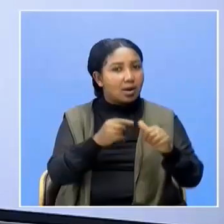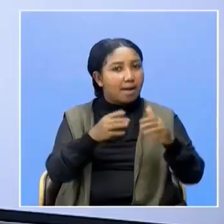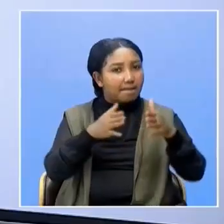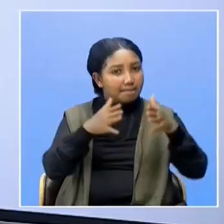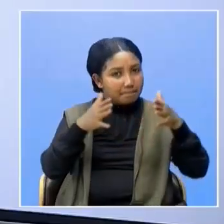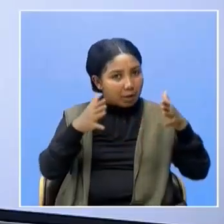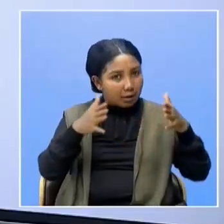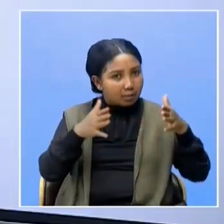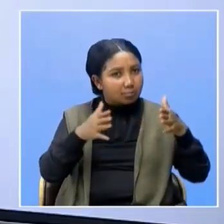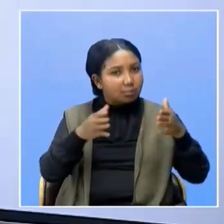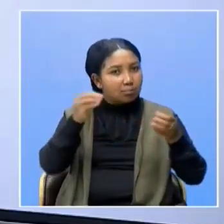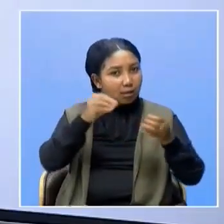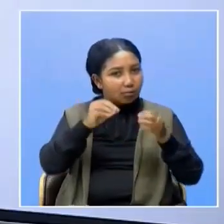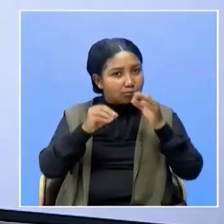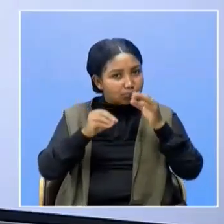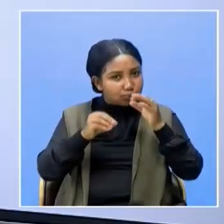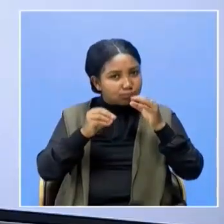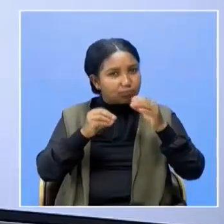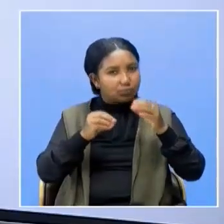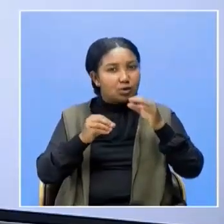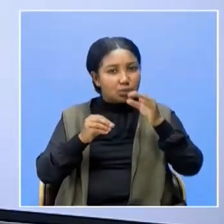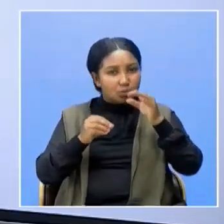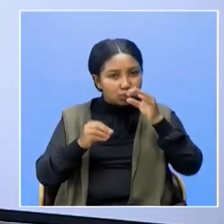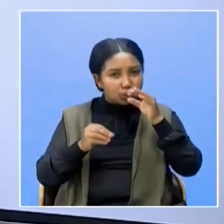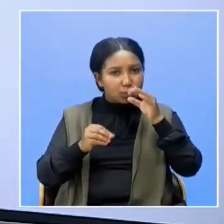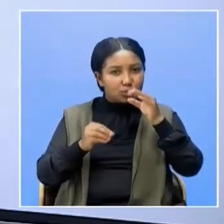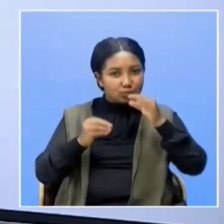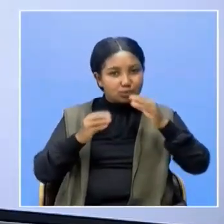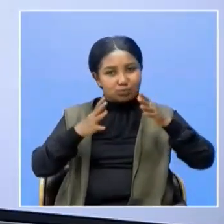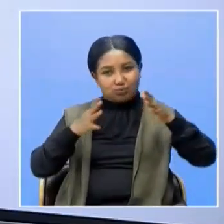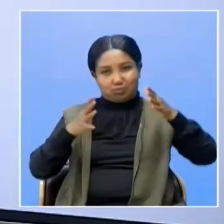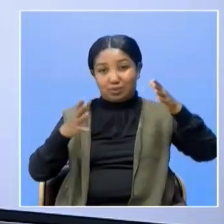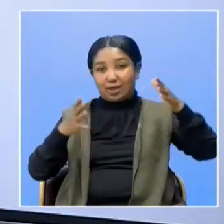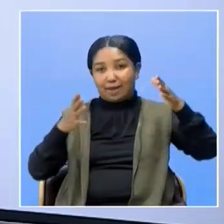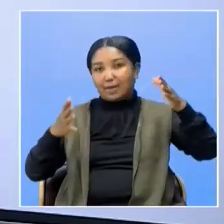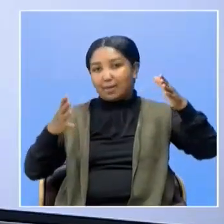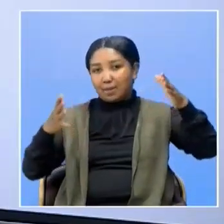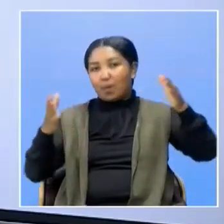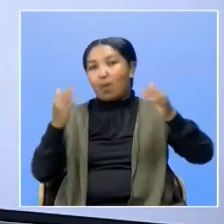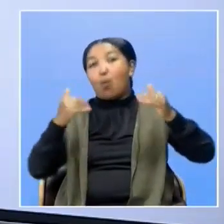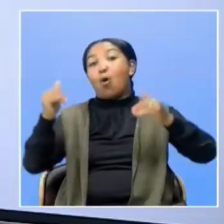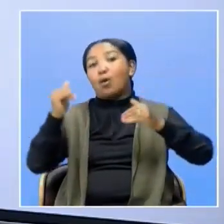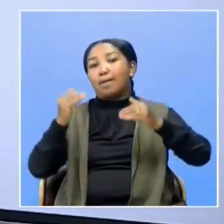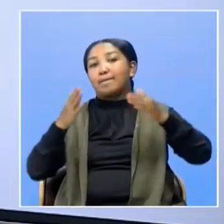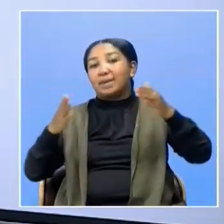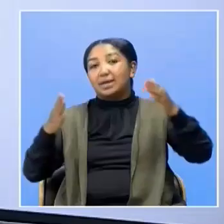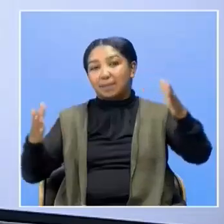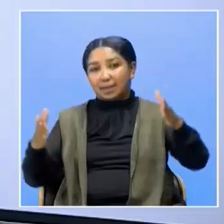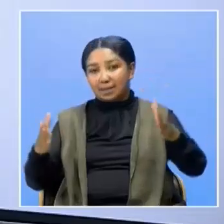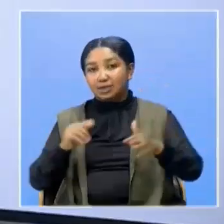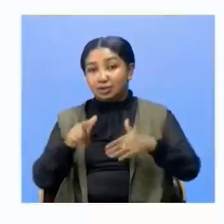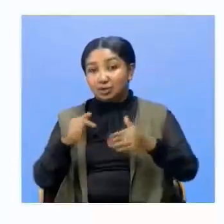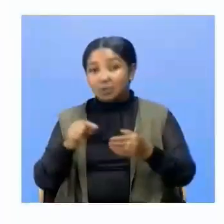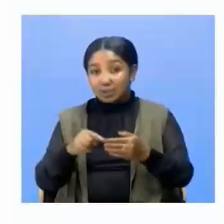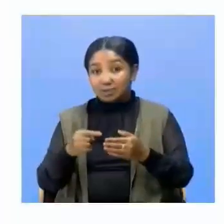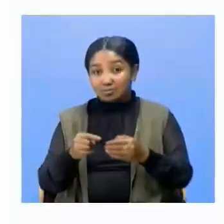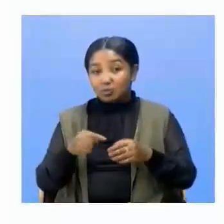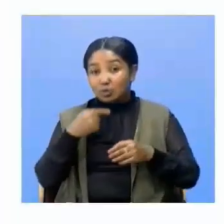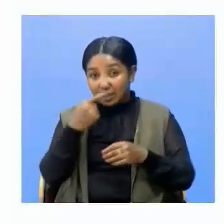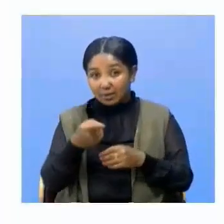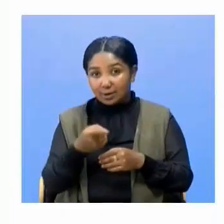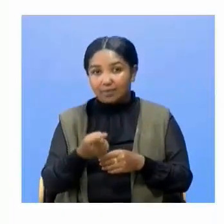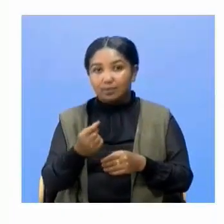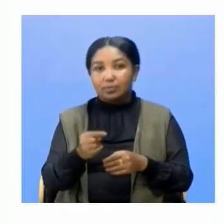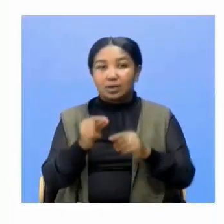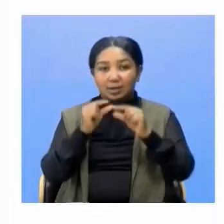bigger, and then when we add the air, it become what? More big. Yeah? In that matter, we say what?